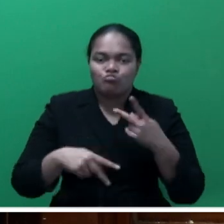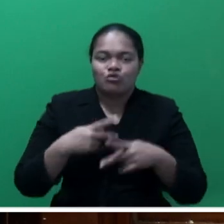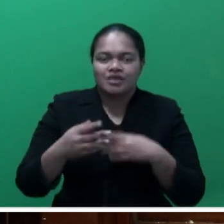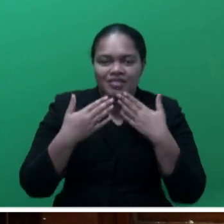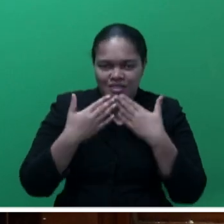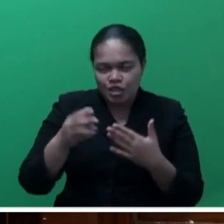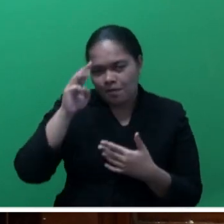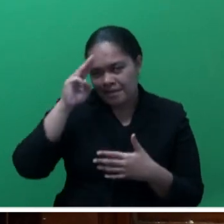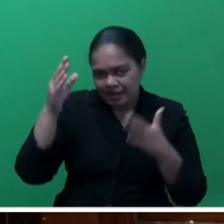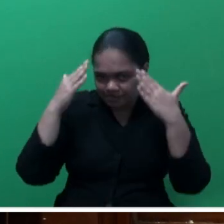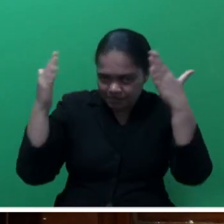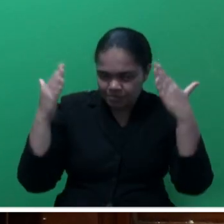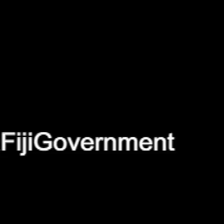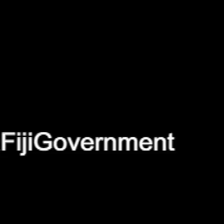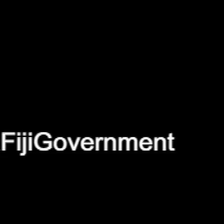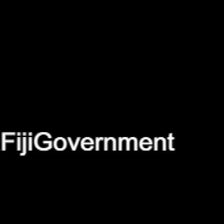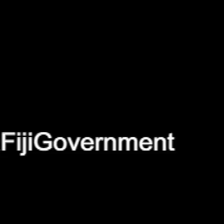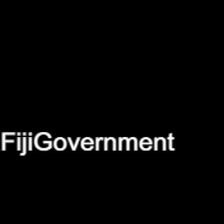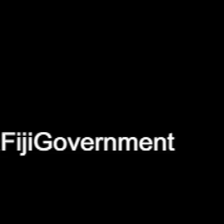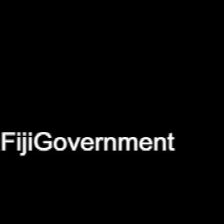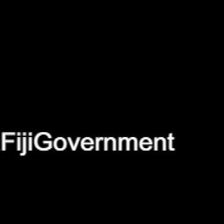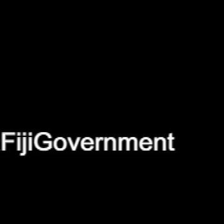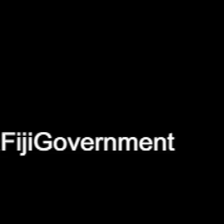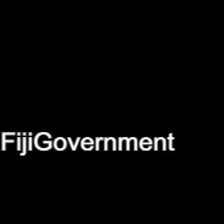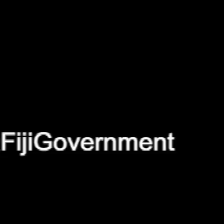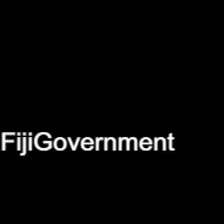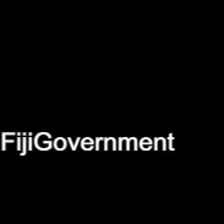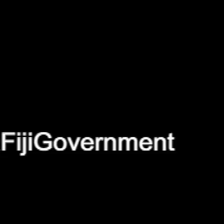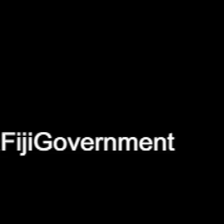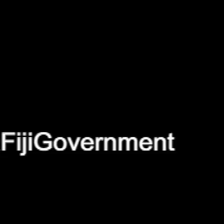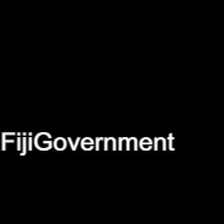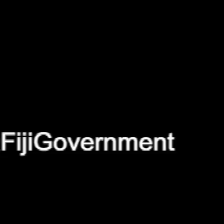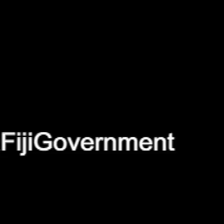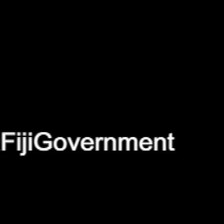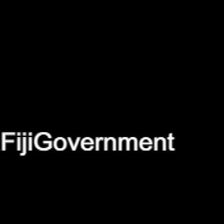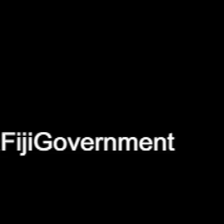Speaker. Thank you very much, Honourable Prime Minister. Deputy Speaker. Thank you.